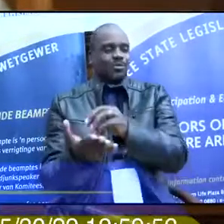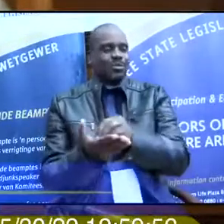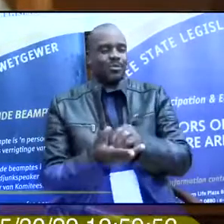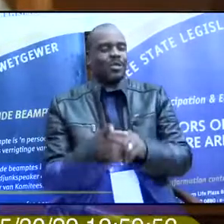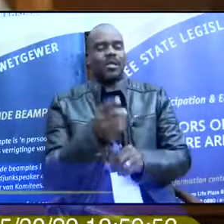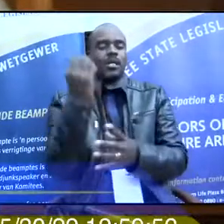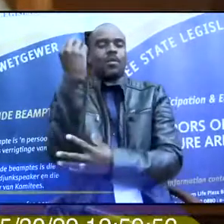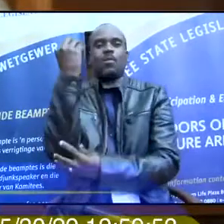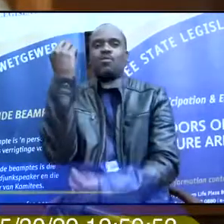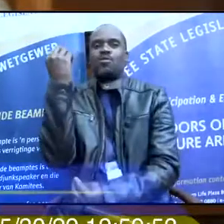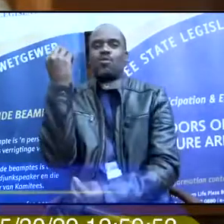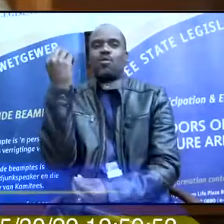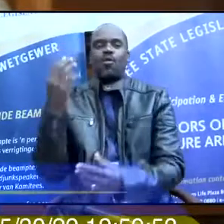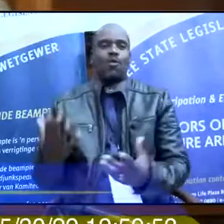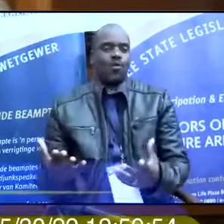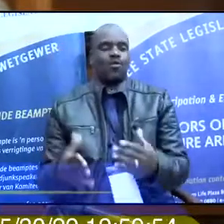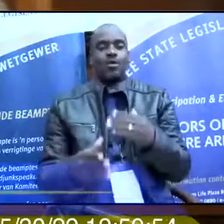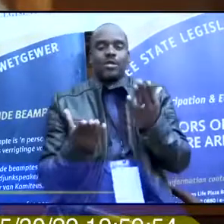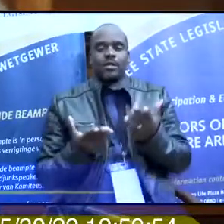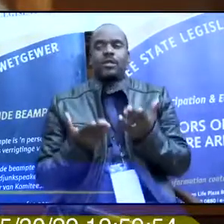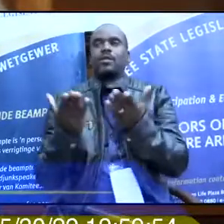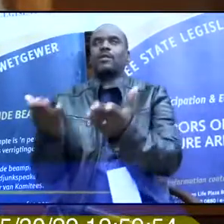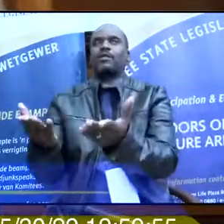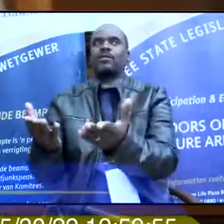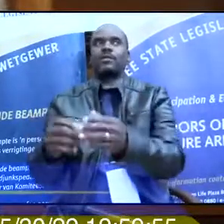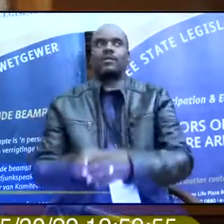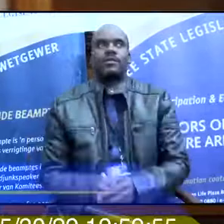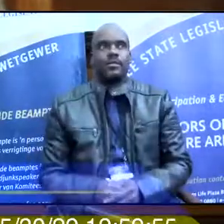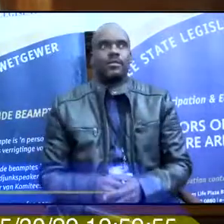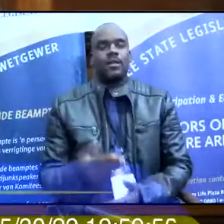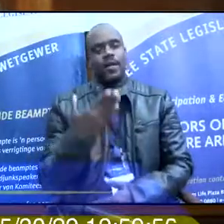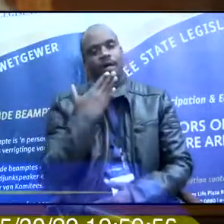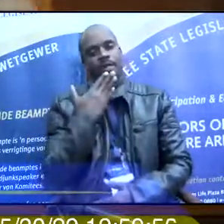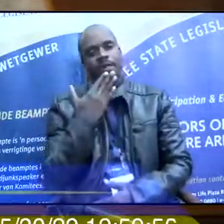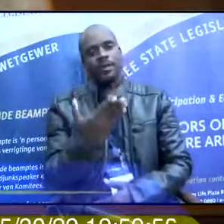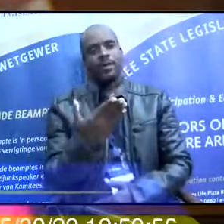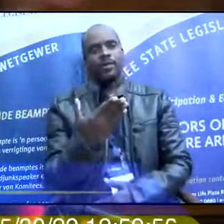poor and leap services i thank you